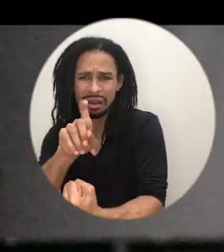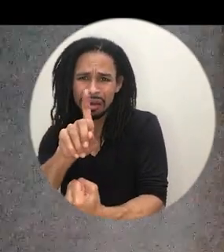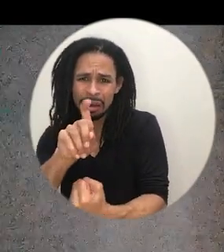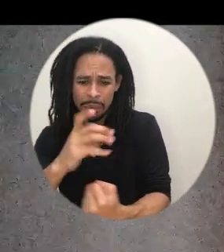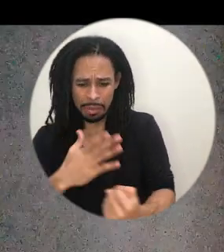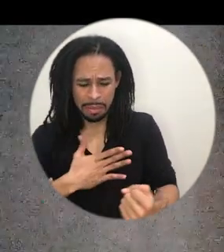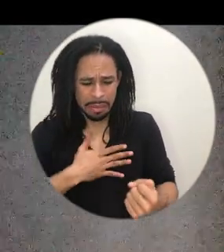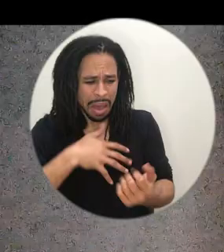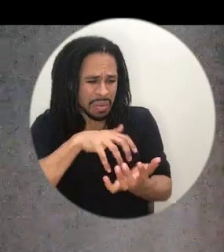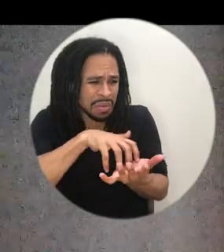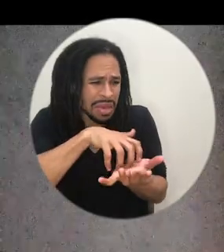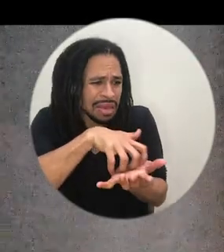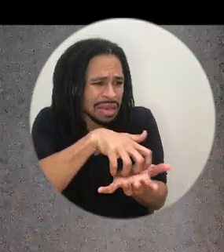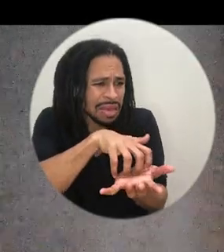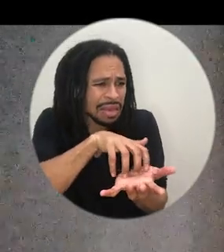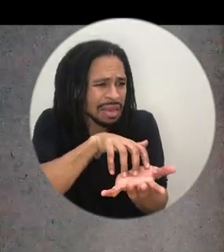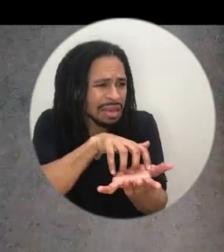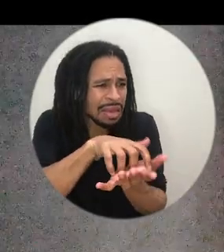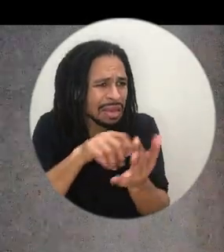unpredictability.